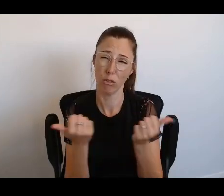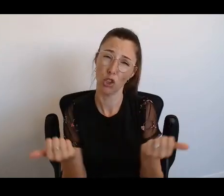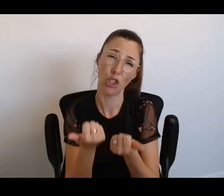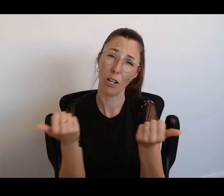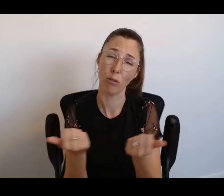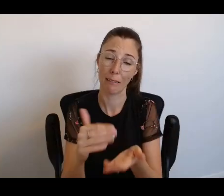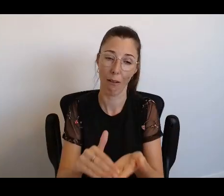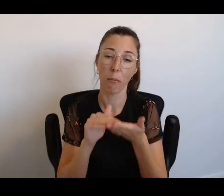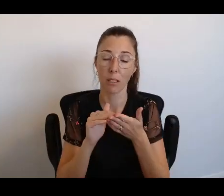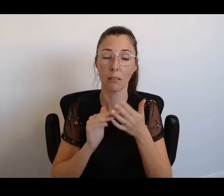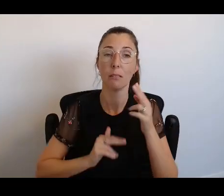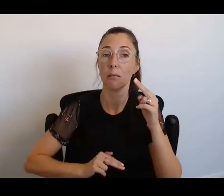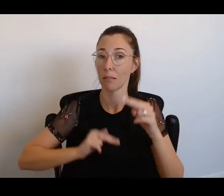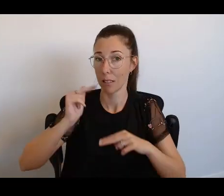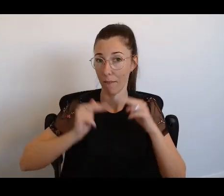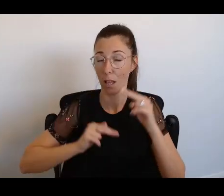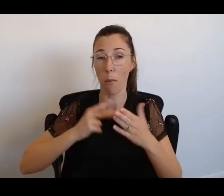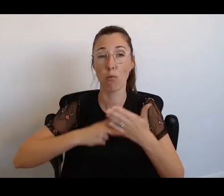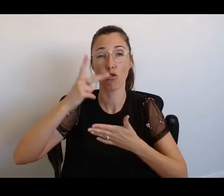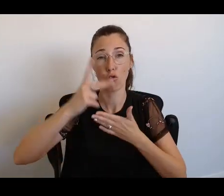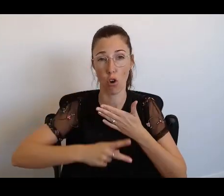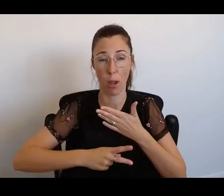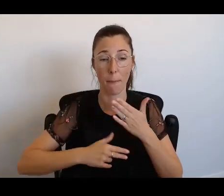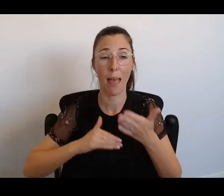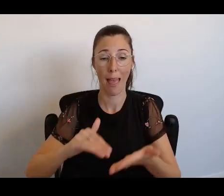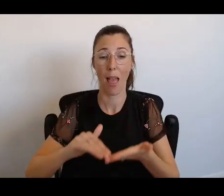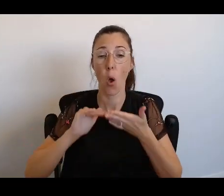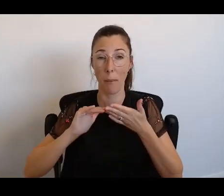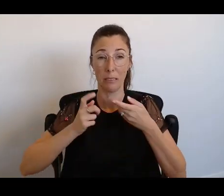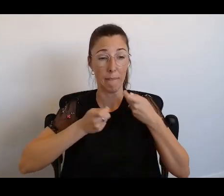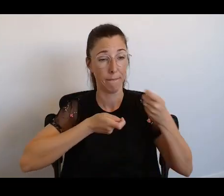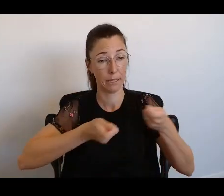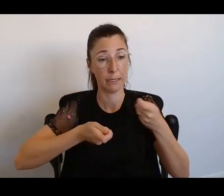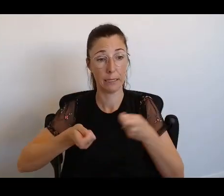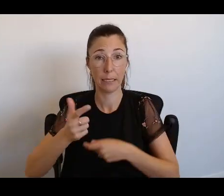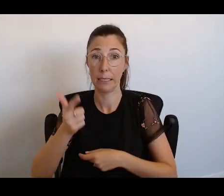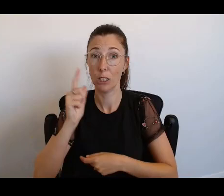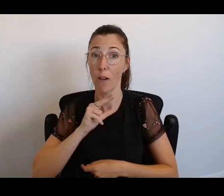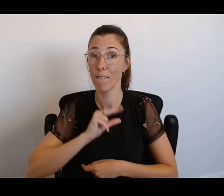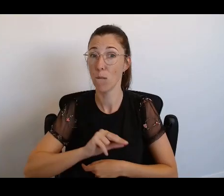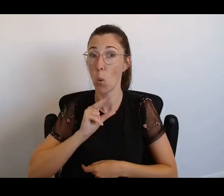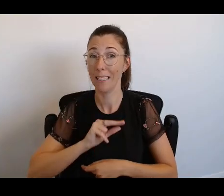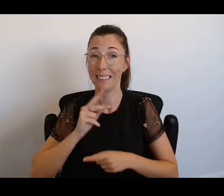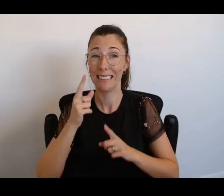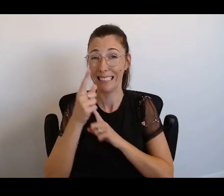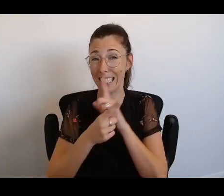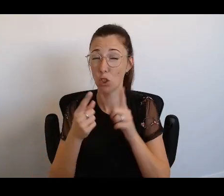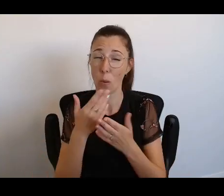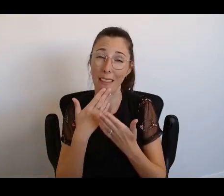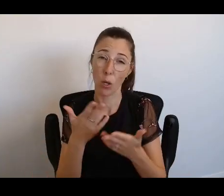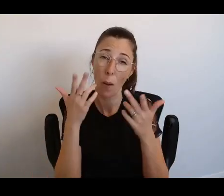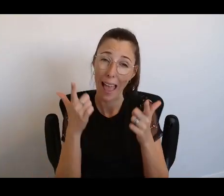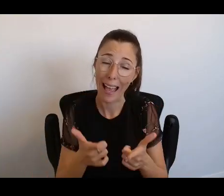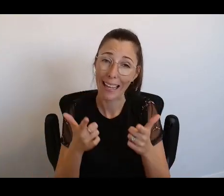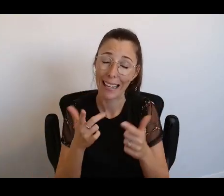here and to help us facilitate the Teacher's Voice session. So thank you again to your contribution, and we look forward to working with all of